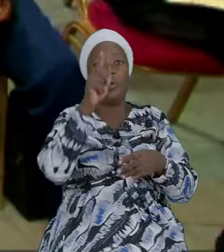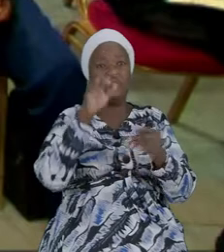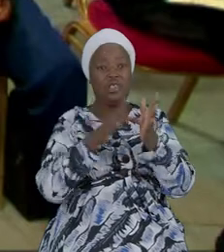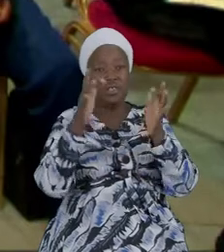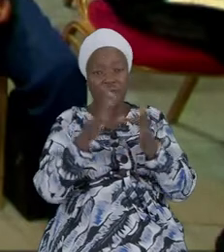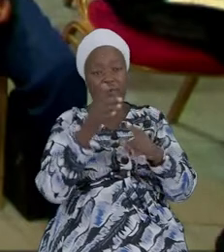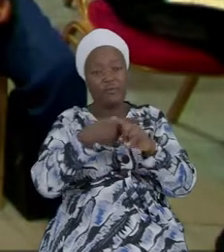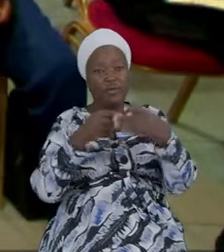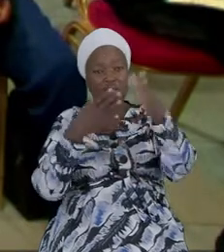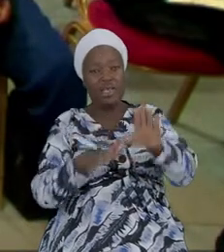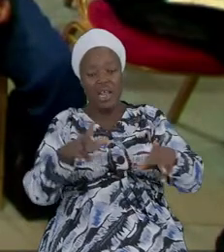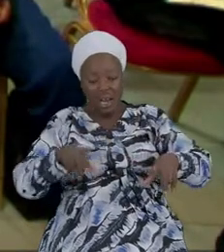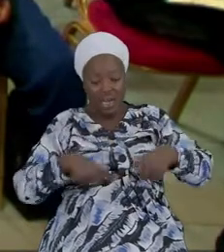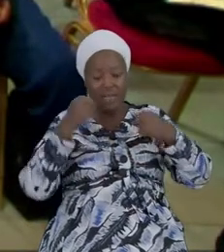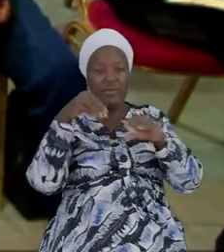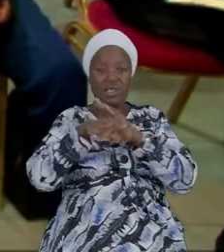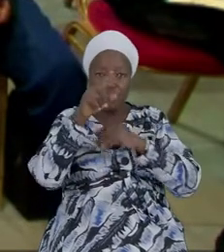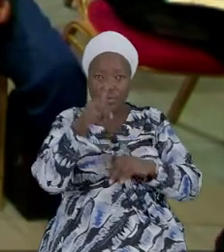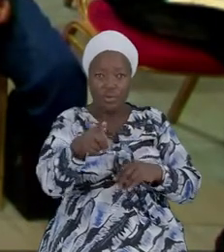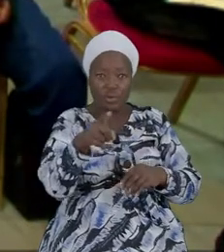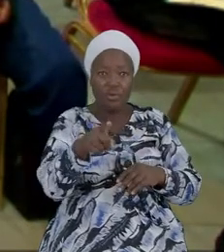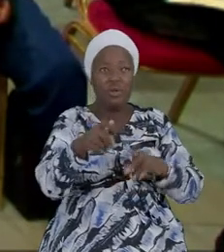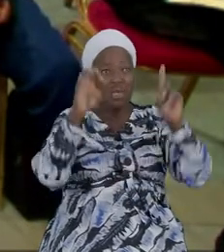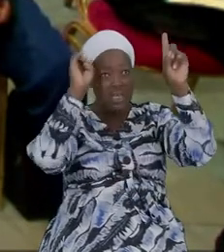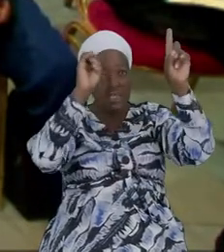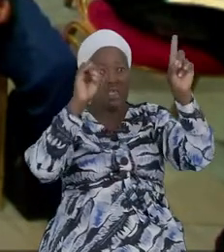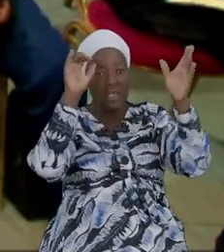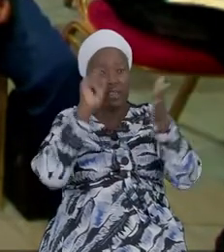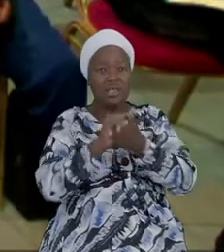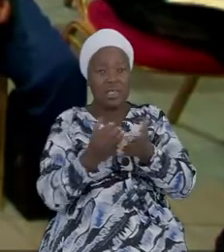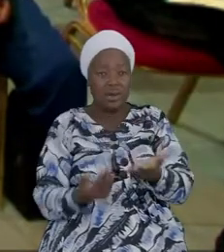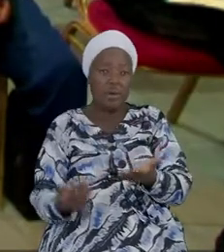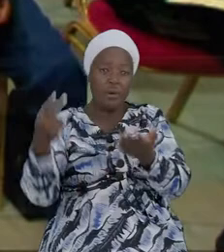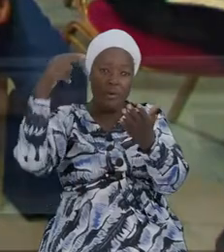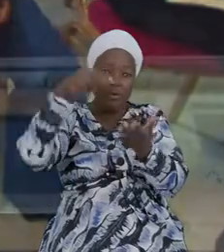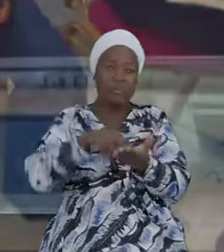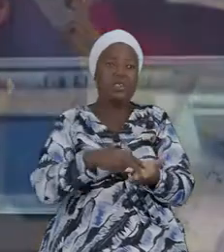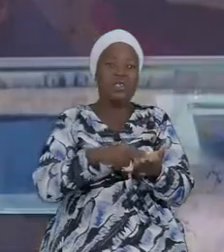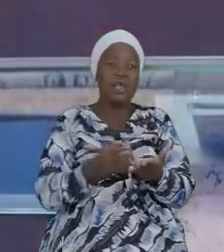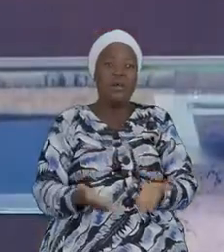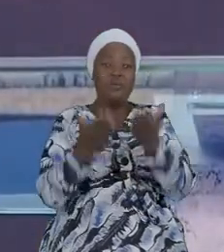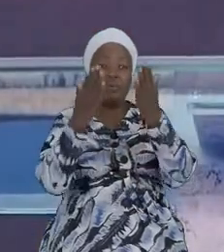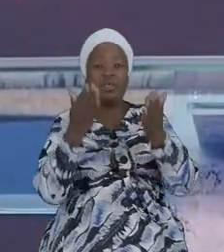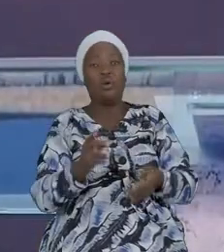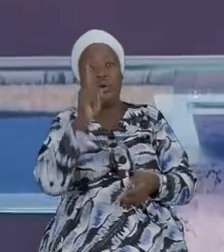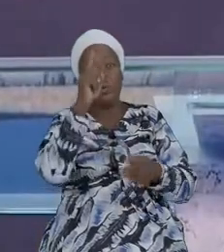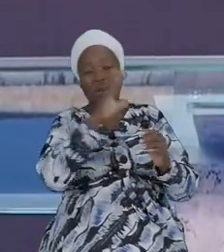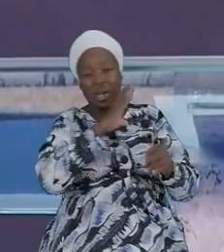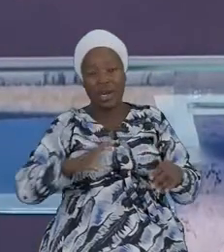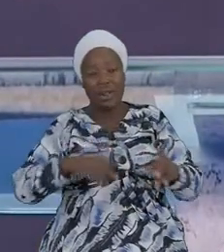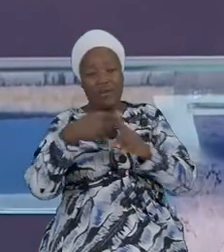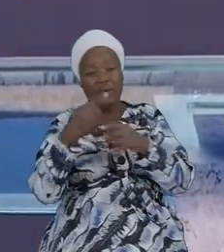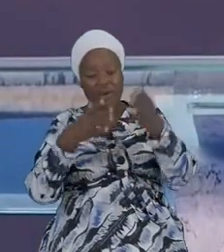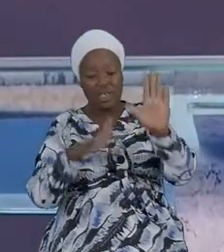the dead, dwell in you, he that raised up Christ from the dead